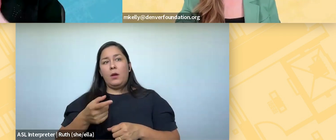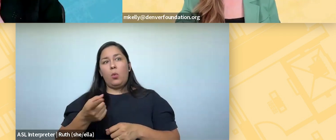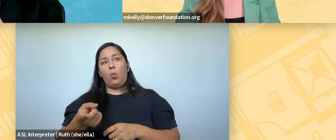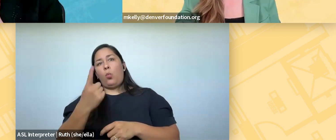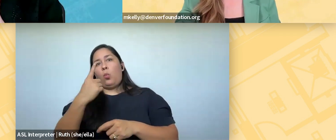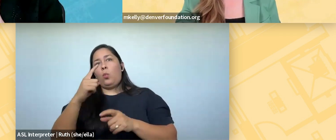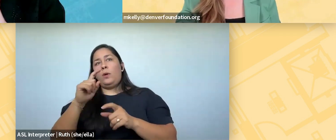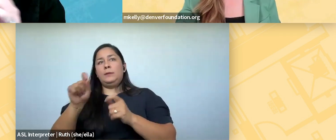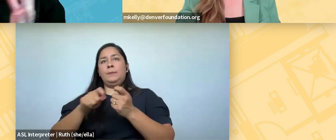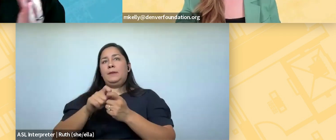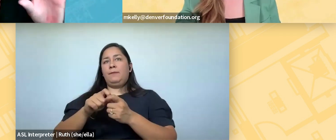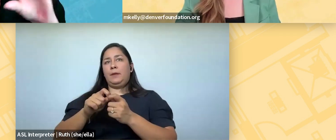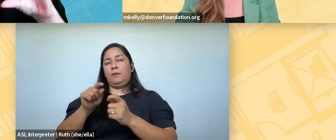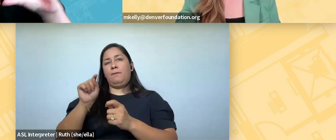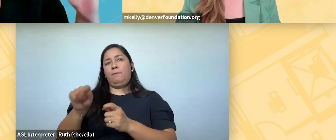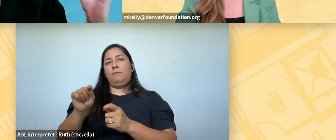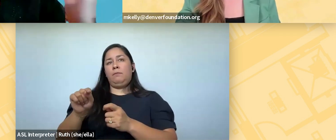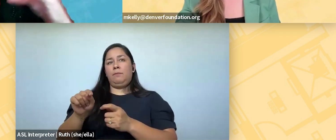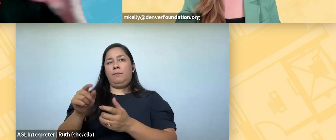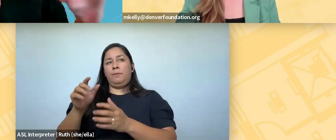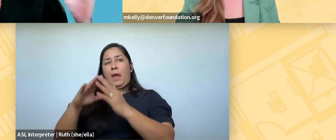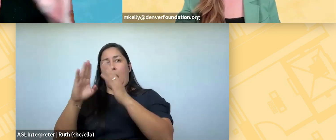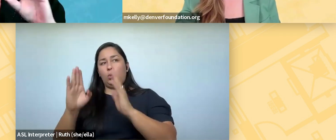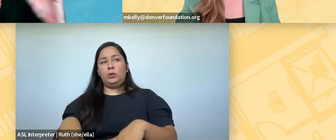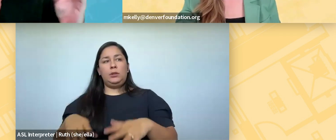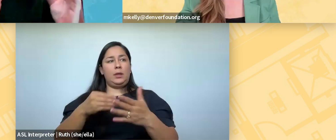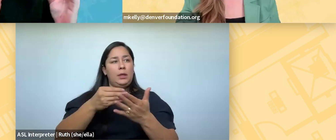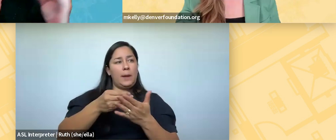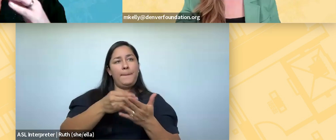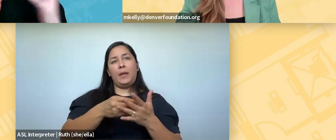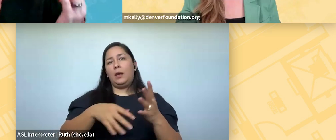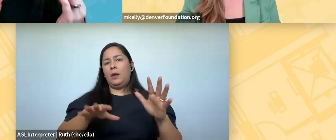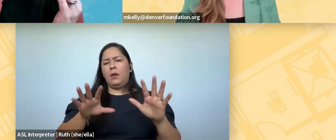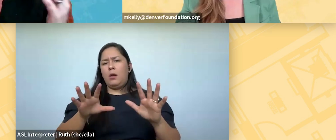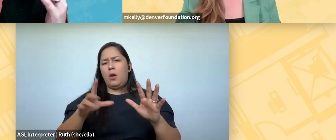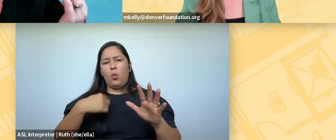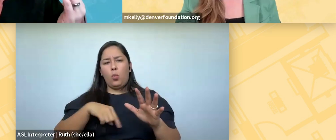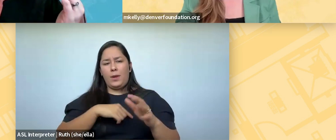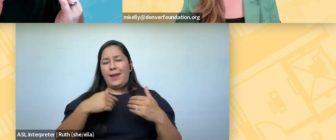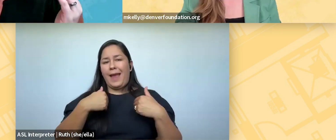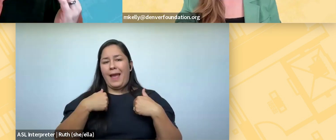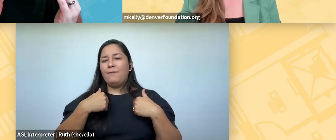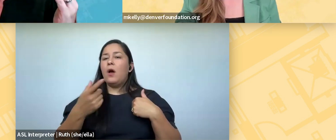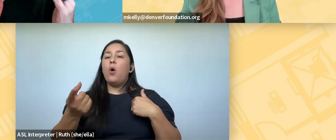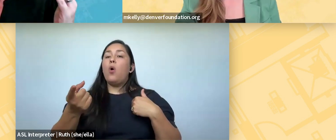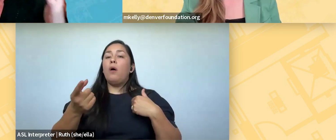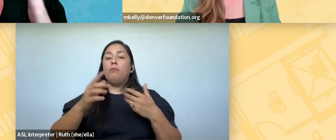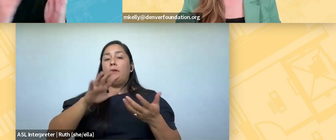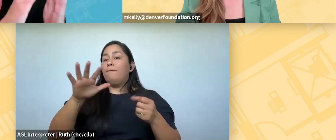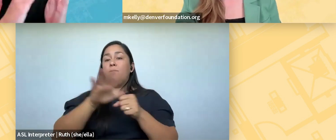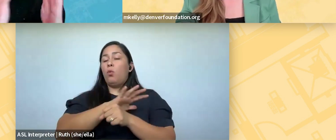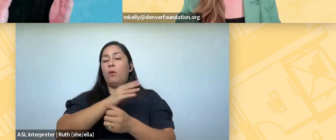bucket for environment, one bucket for economic opportunity. It's a big bucket of funding, and we're just looking at the most competitive